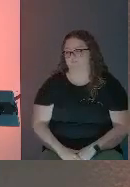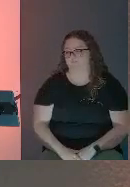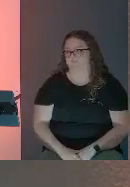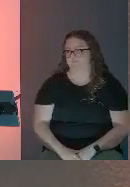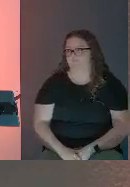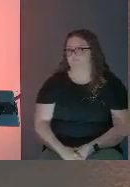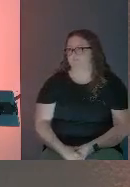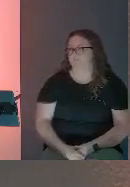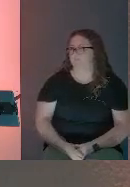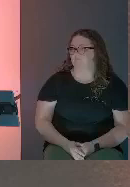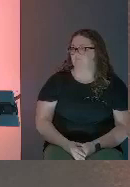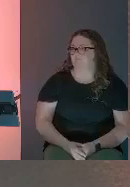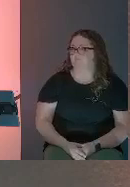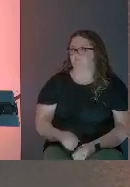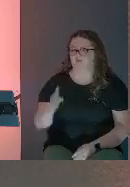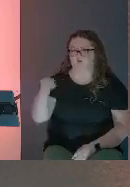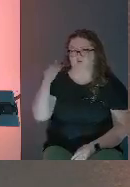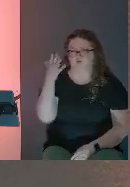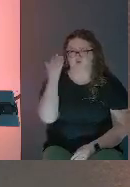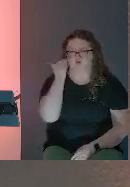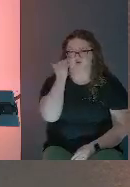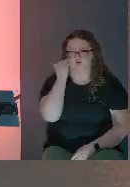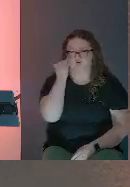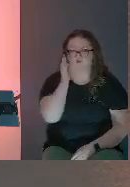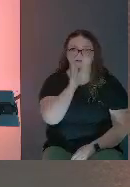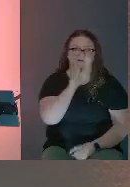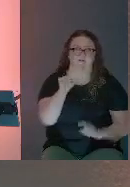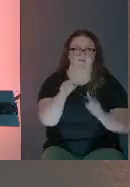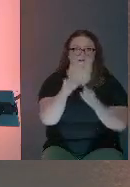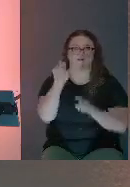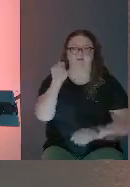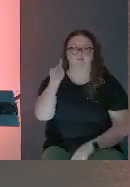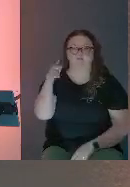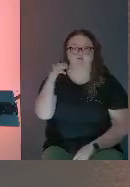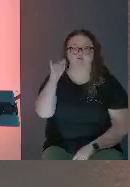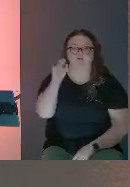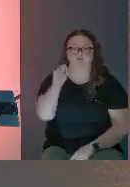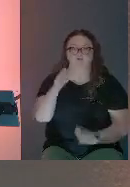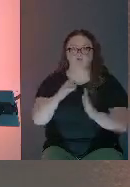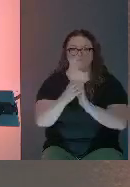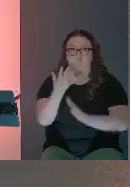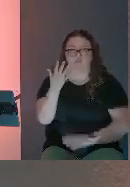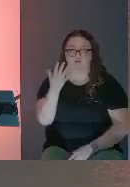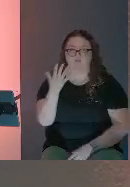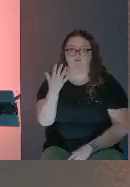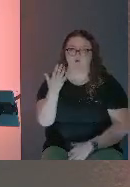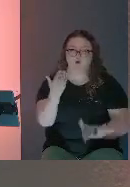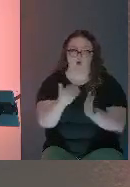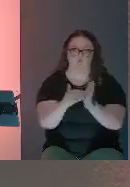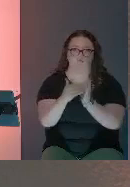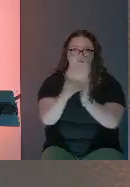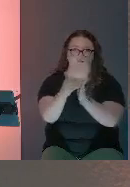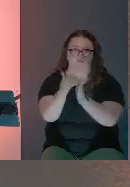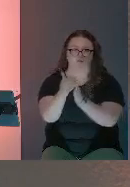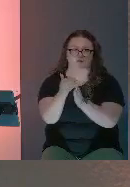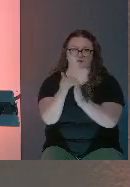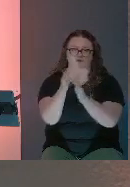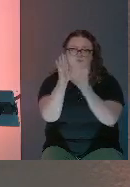You guys are familiar with Ephesians chapter 5. We talk about it in this church all the time. Do we not? The greatest